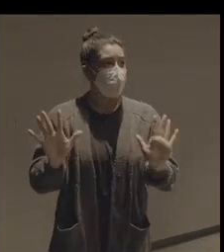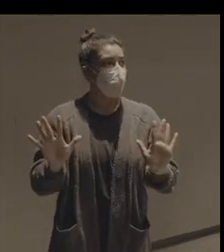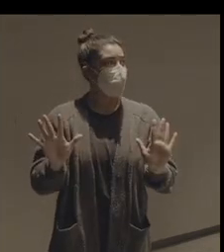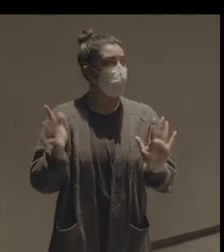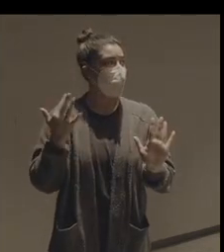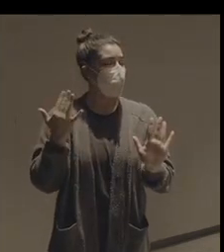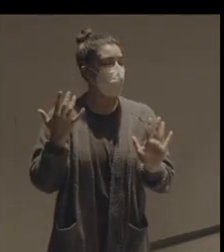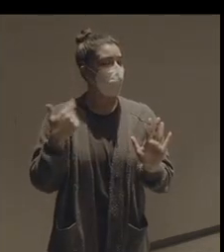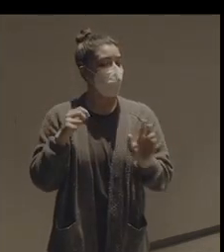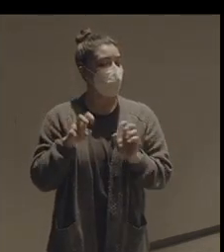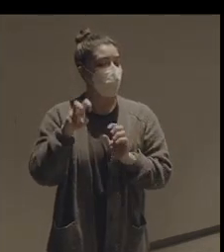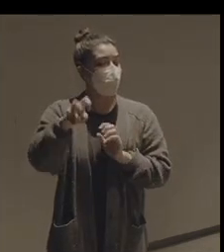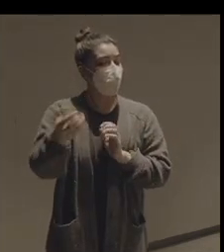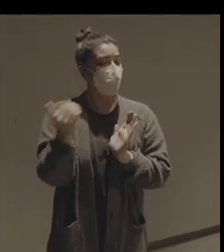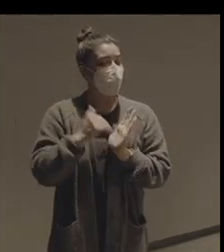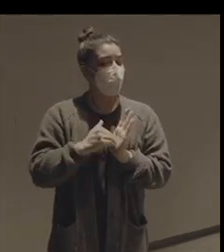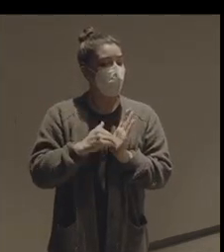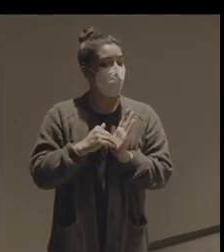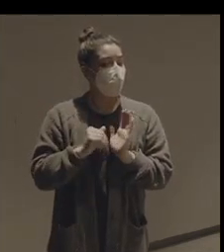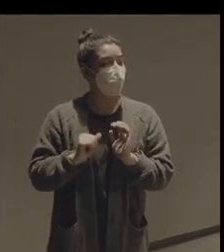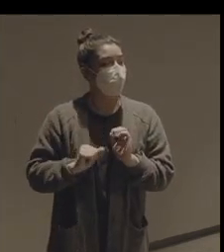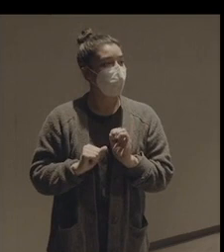away.